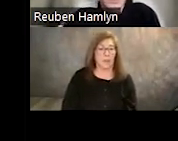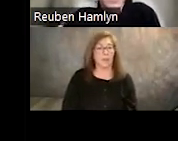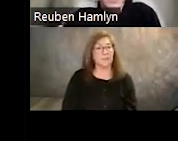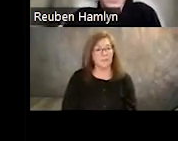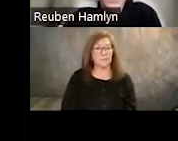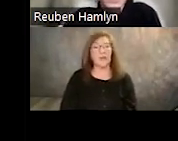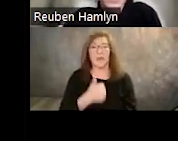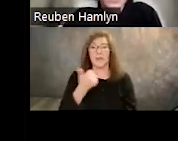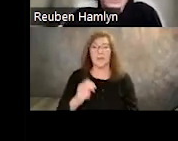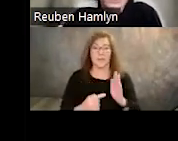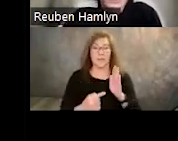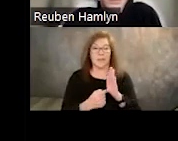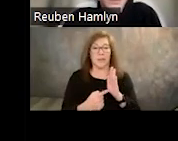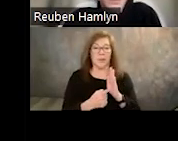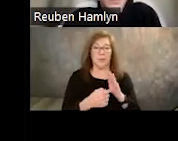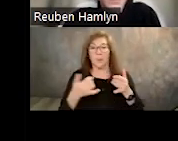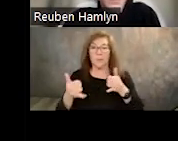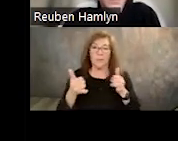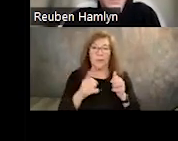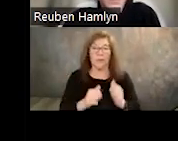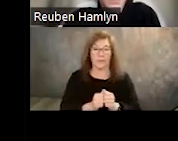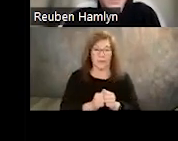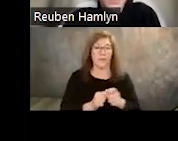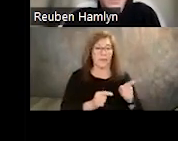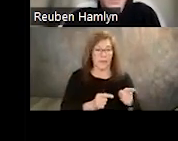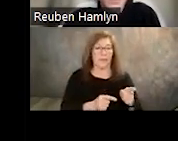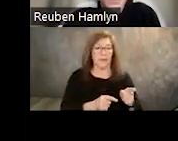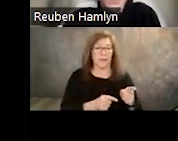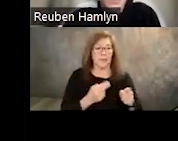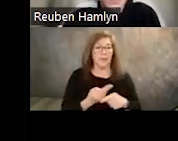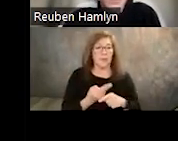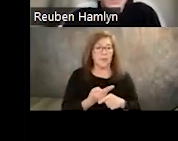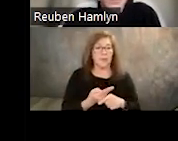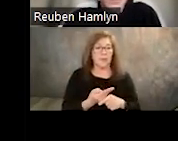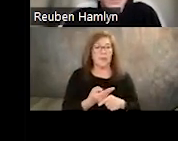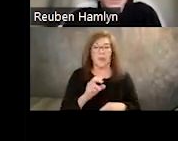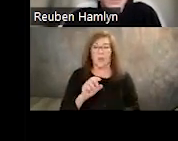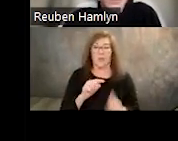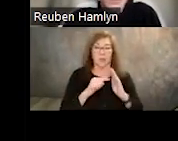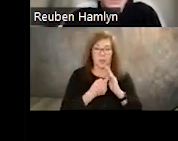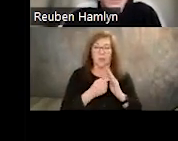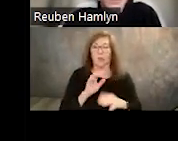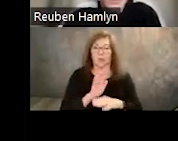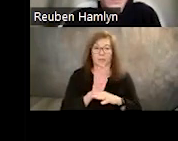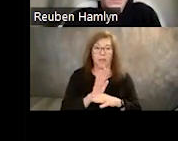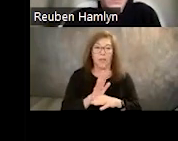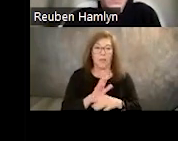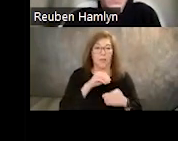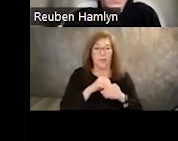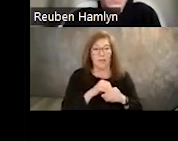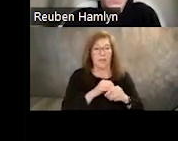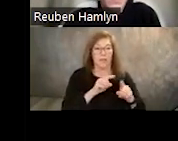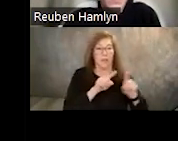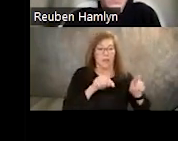Another example that we were playing around with is to take the source video, which is what it is marked in the frame here